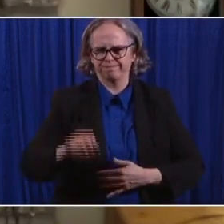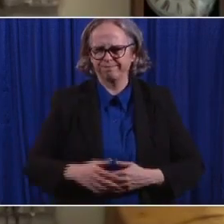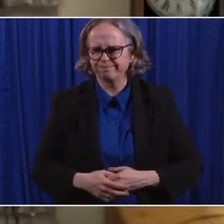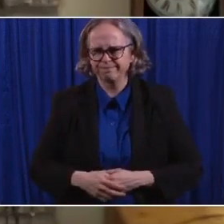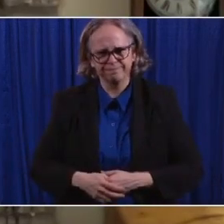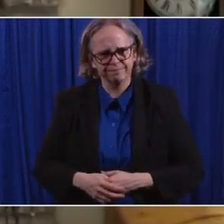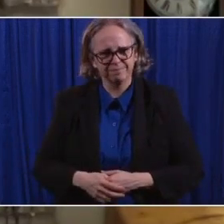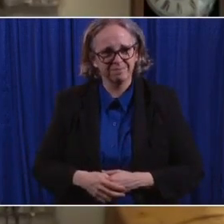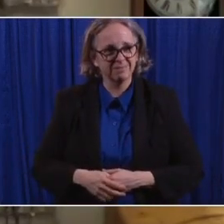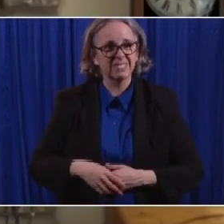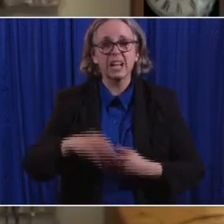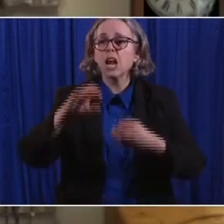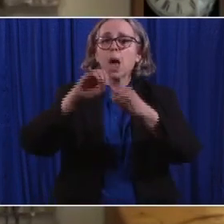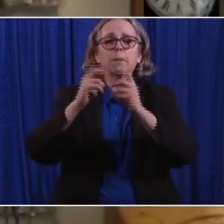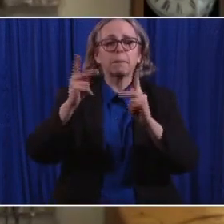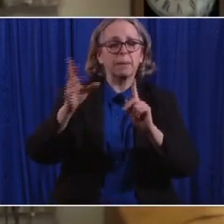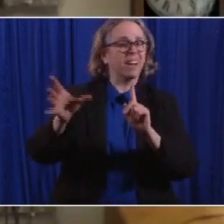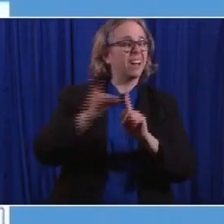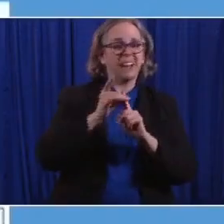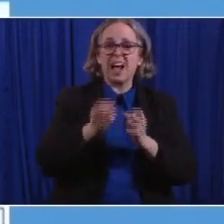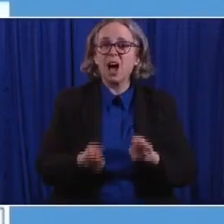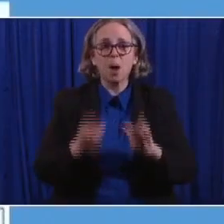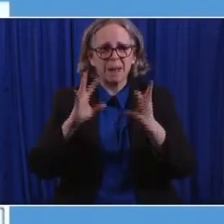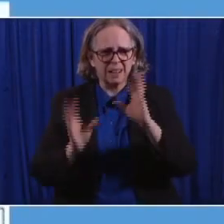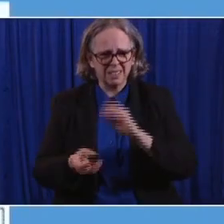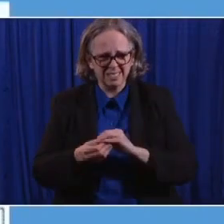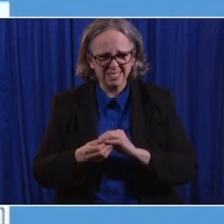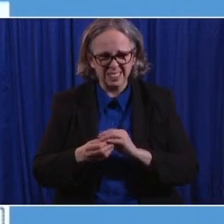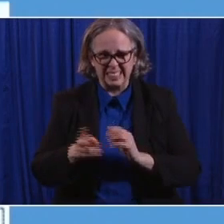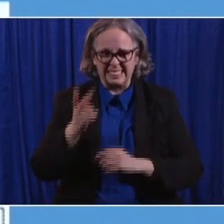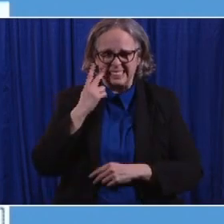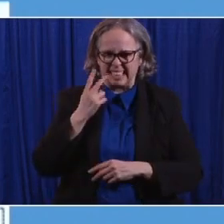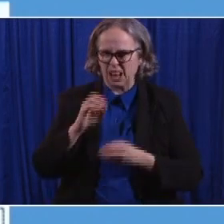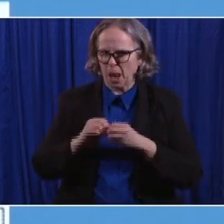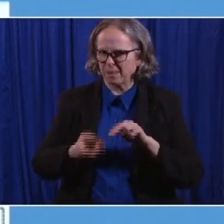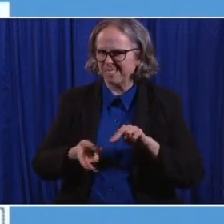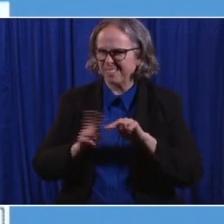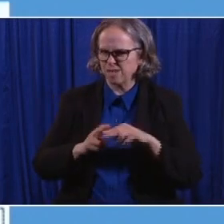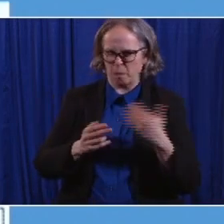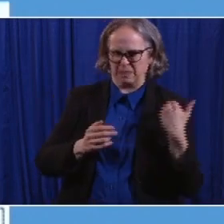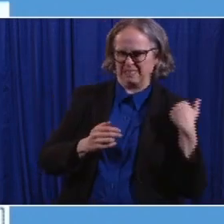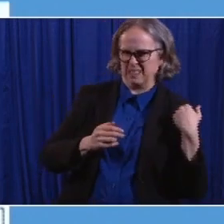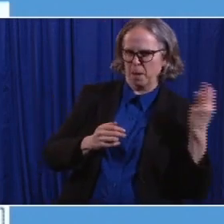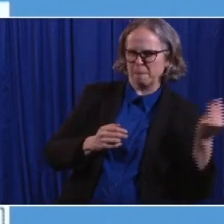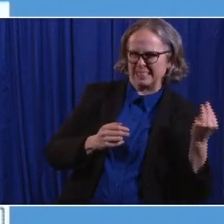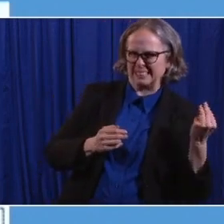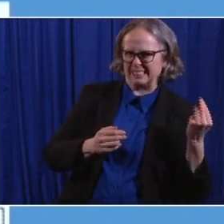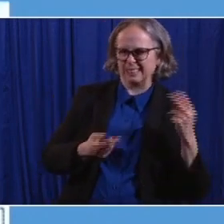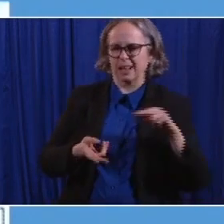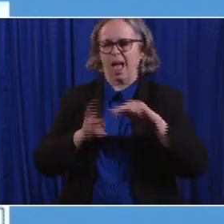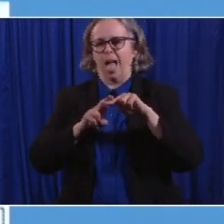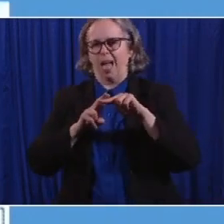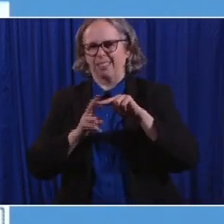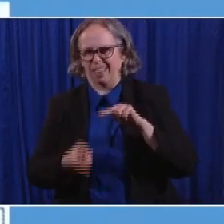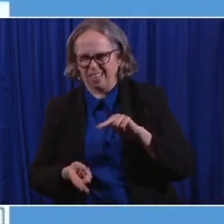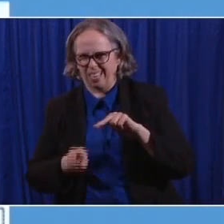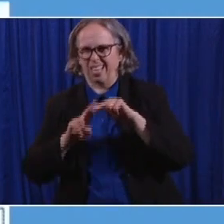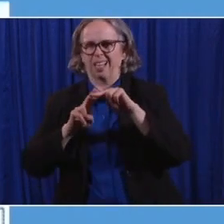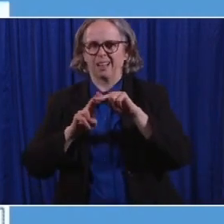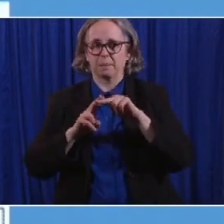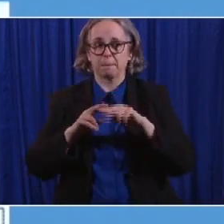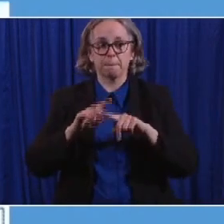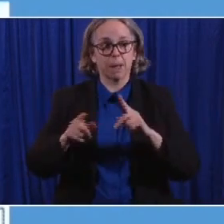Cases, you can kind of see how they're going up a little bit and then down. But again, they're below the 21-day